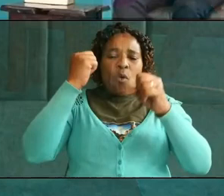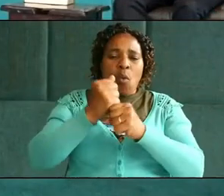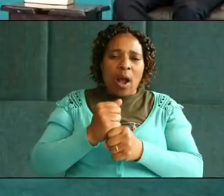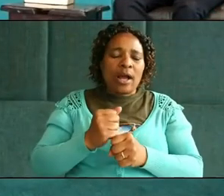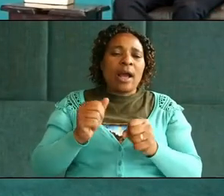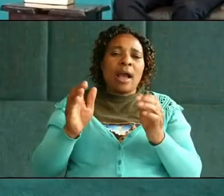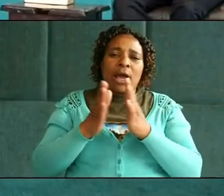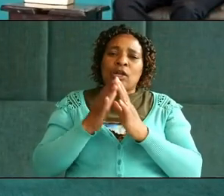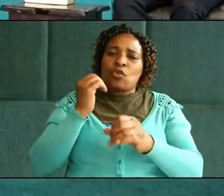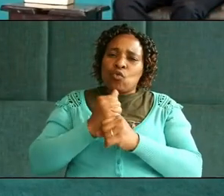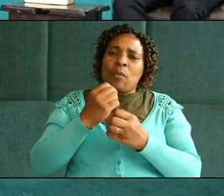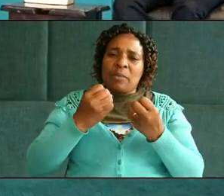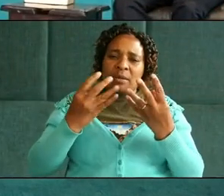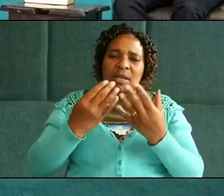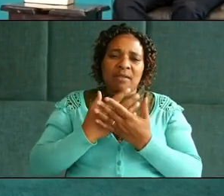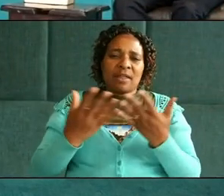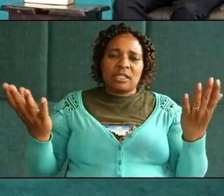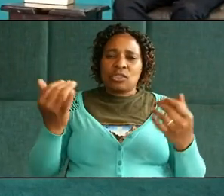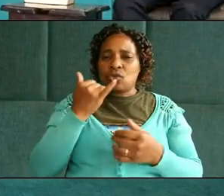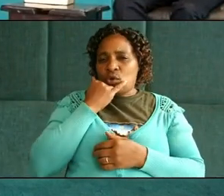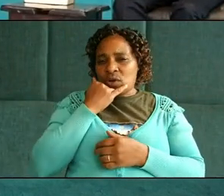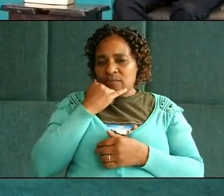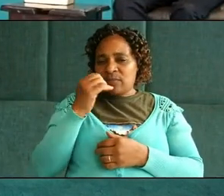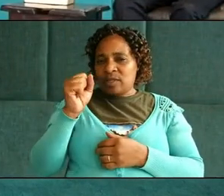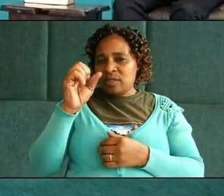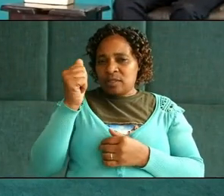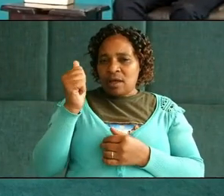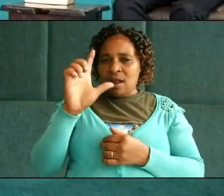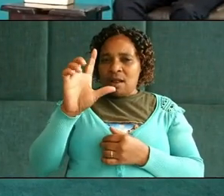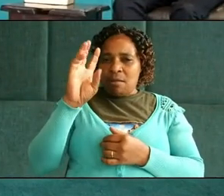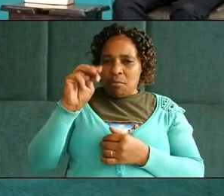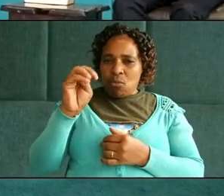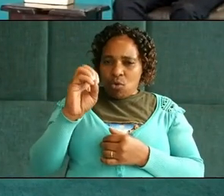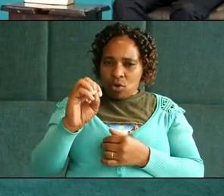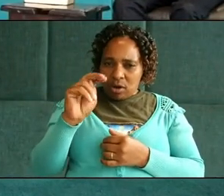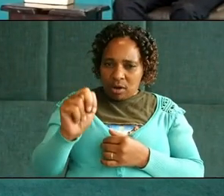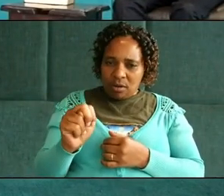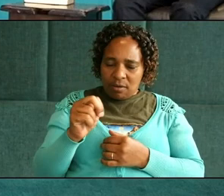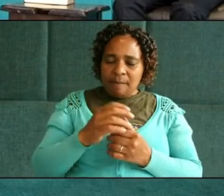of things. Yeah. Amen. Amen. Salmon.